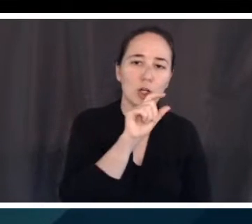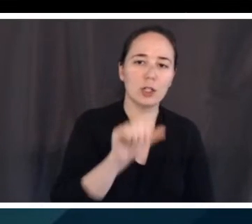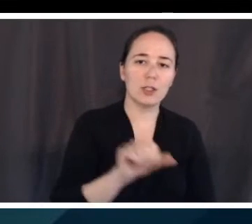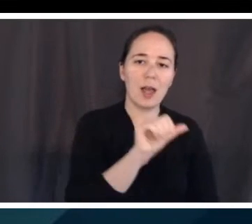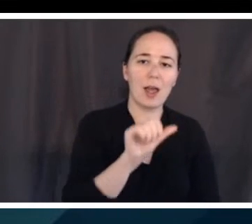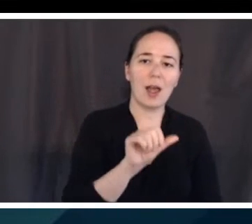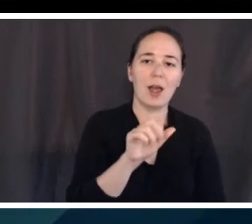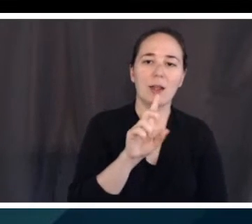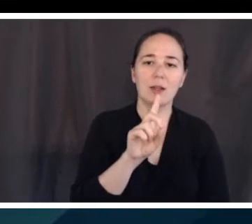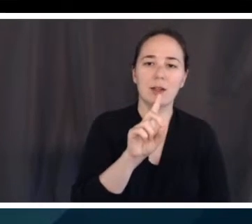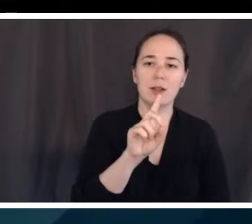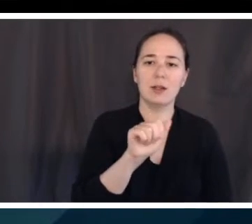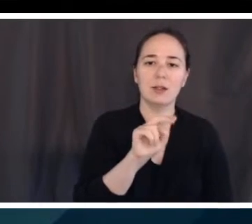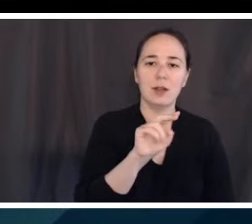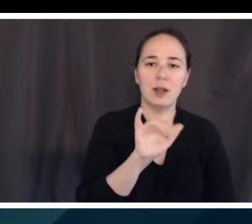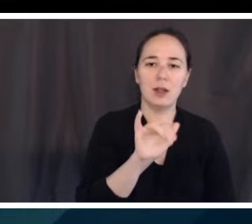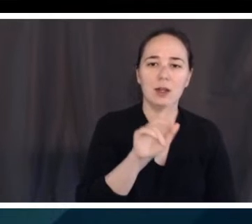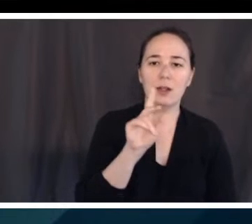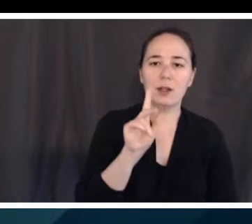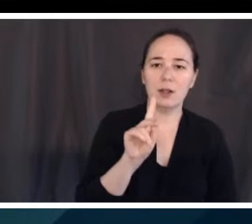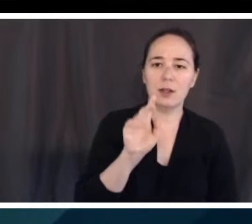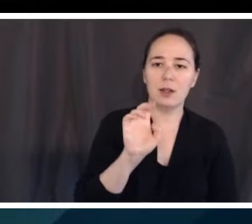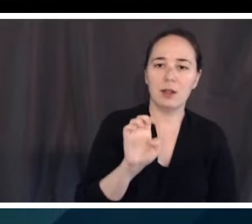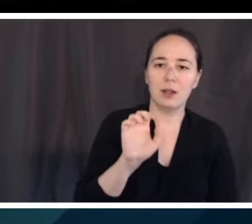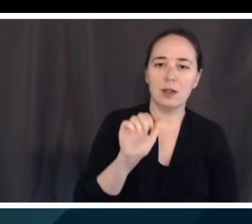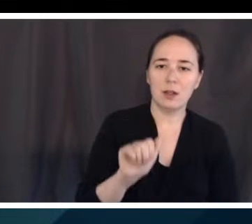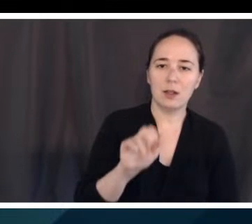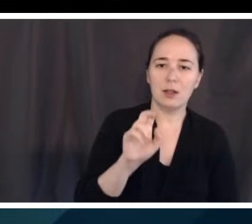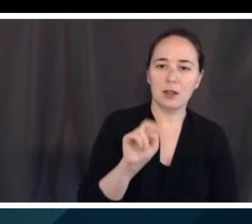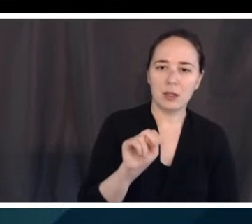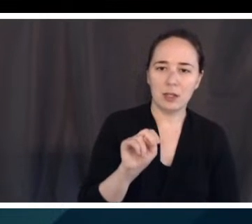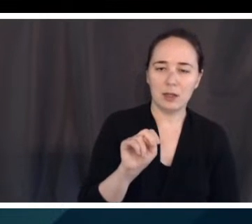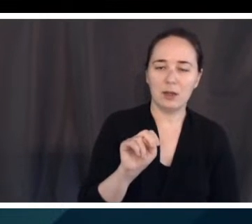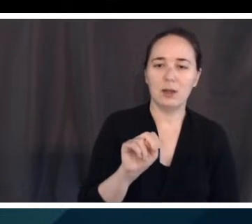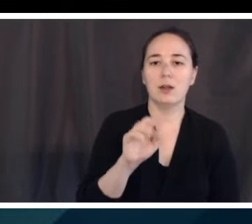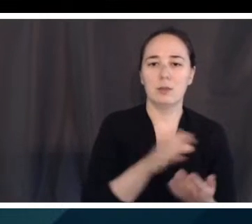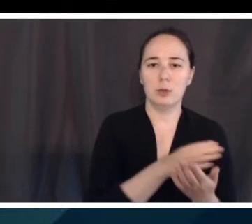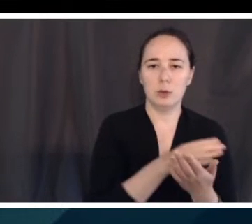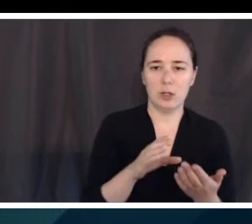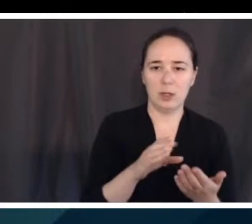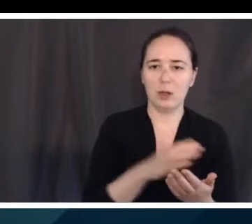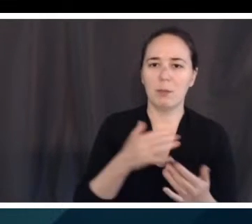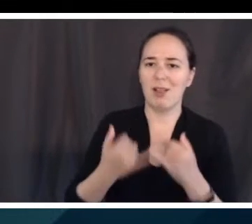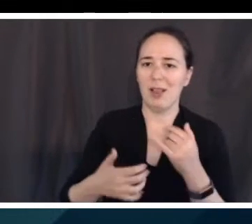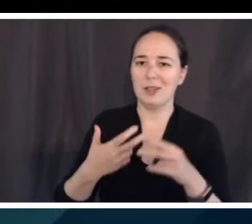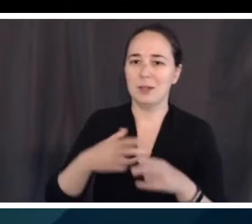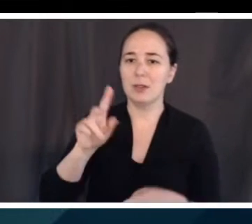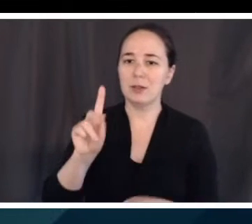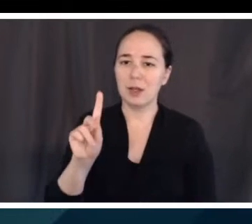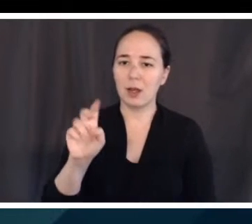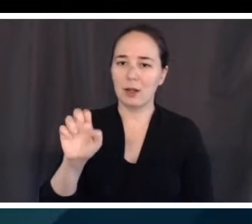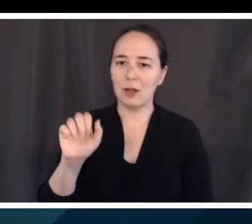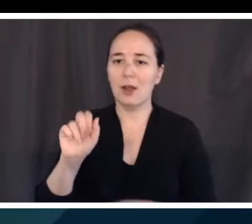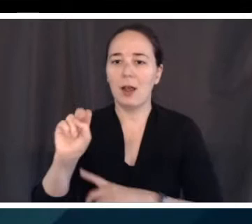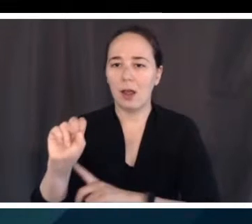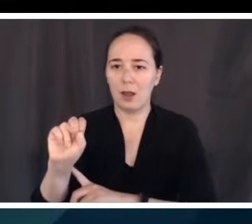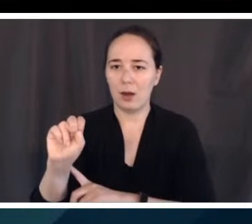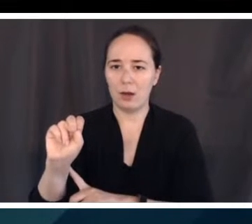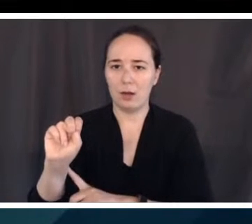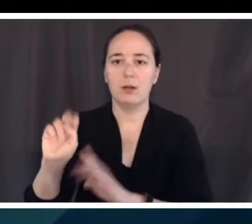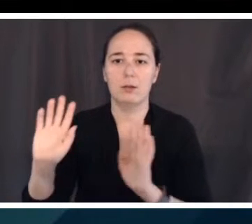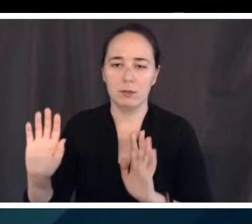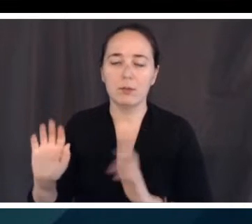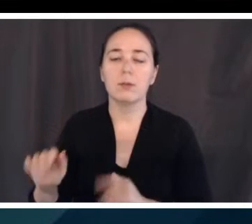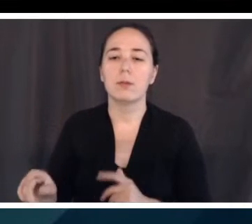and Kean is spelled Kean. It's a little different. But if you Google me, all these things will come up, and my albums are